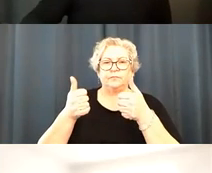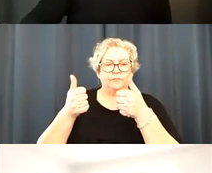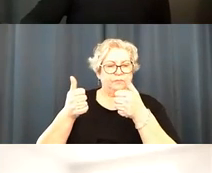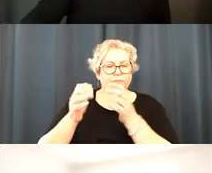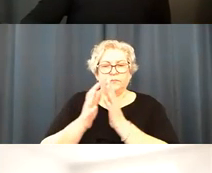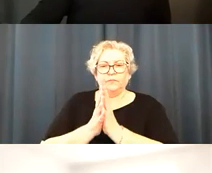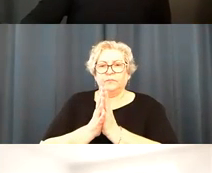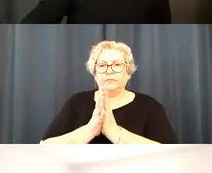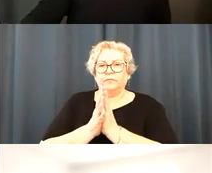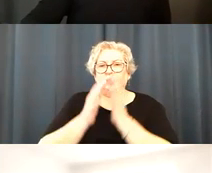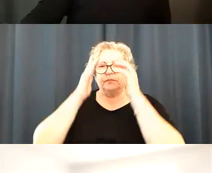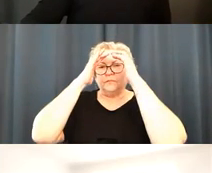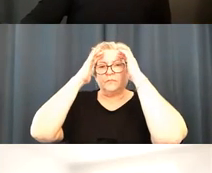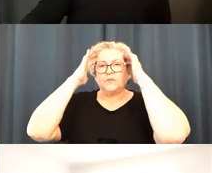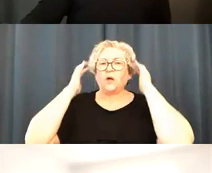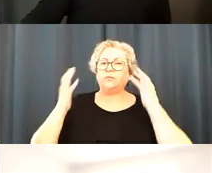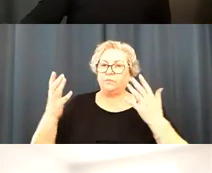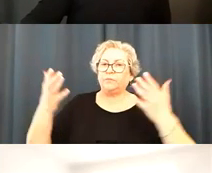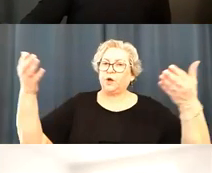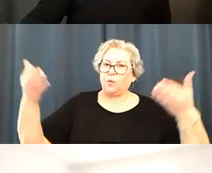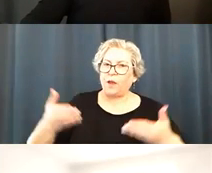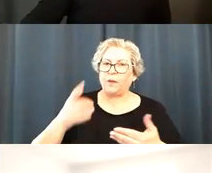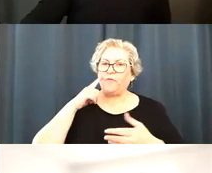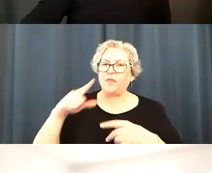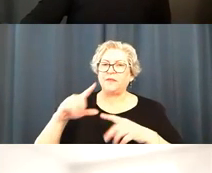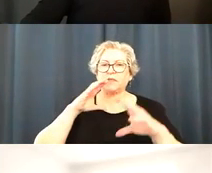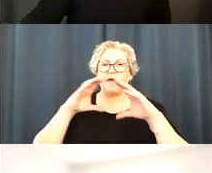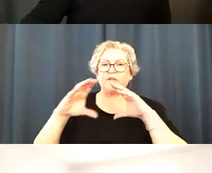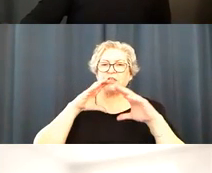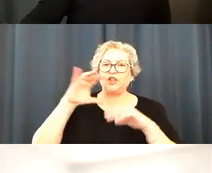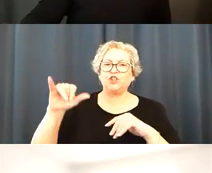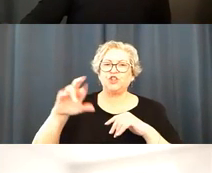You're welcome for the conversation, Jerry.